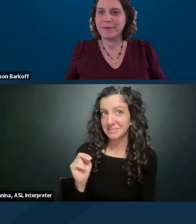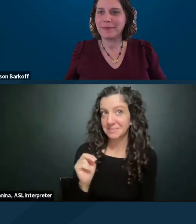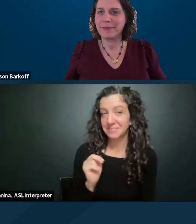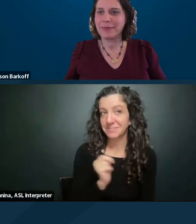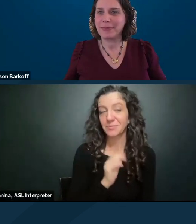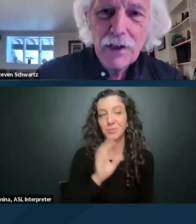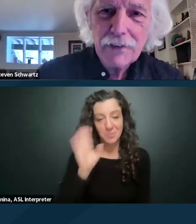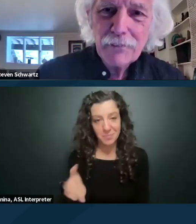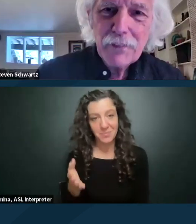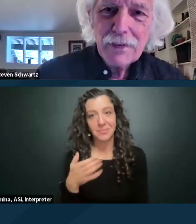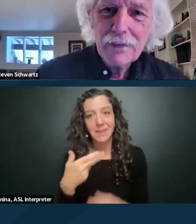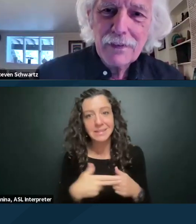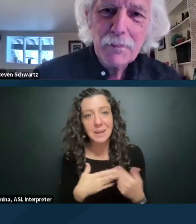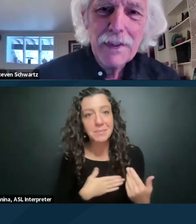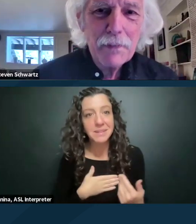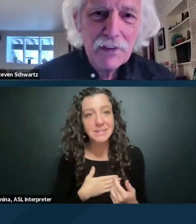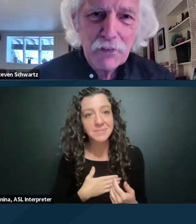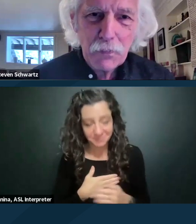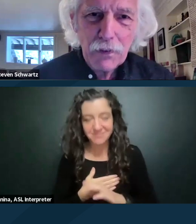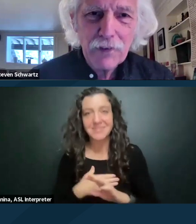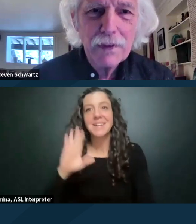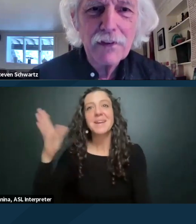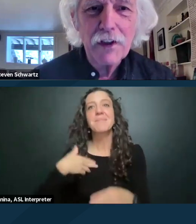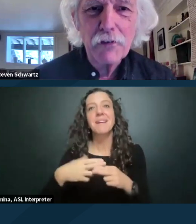So my name is, next slide. My name is